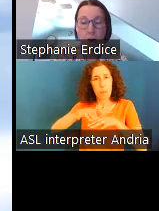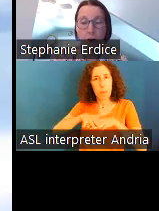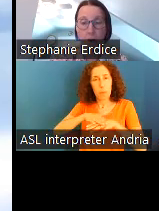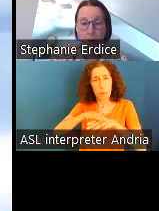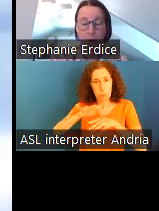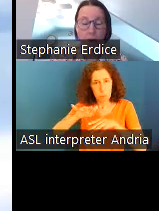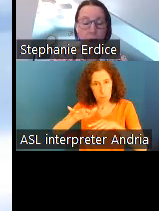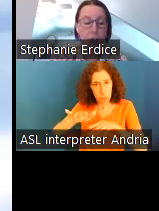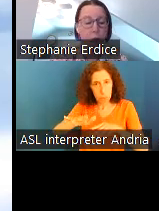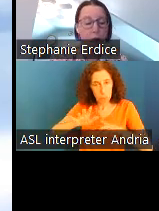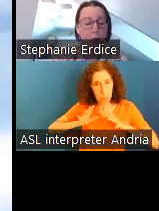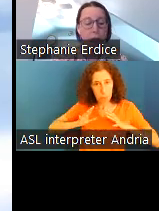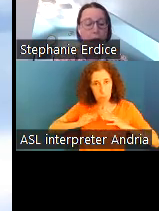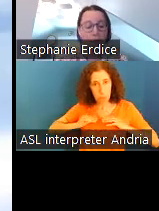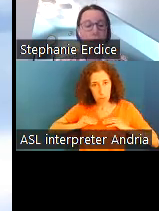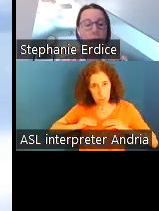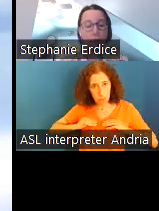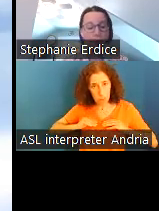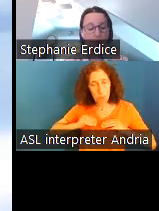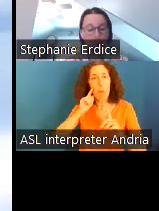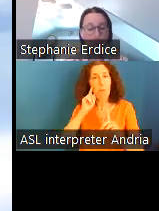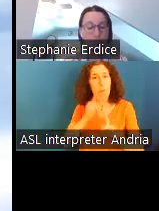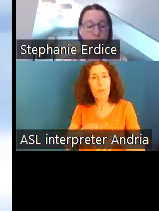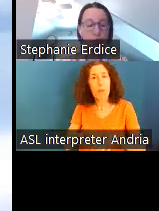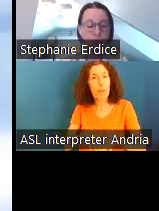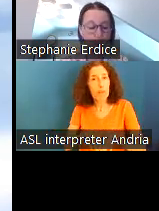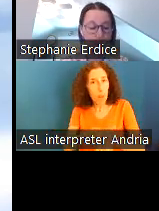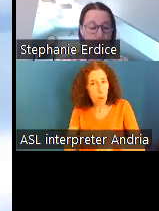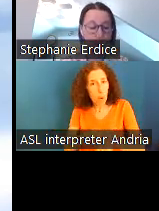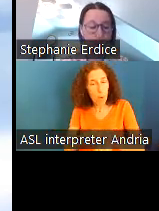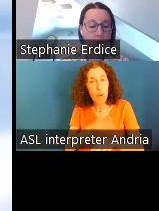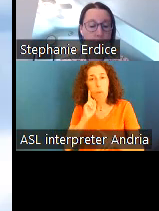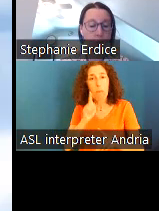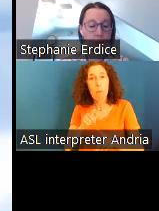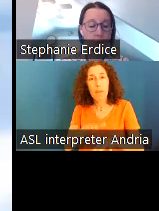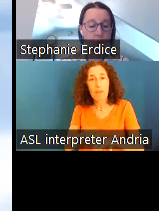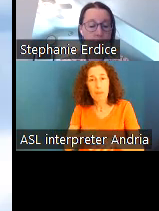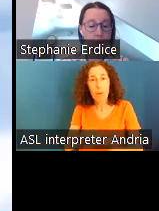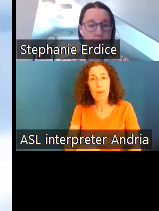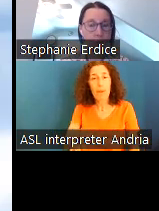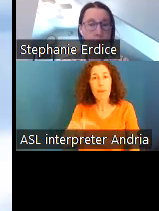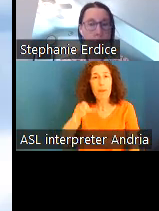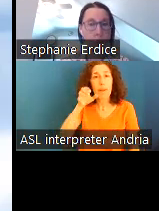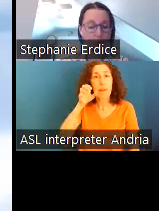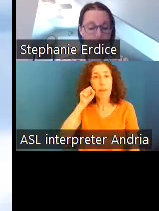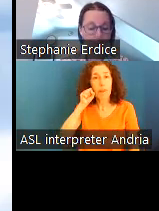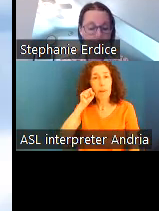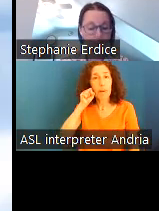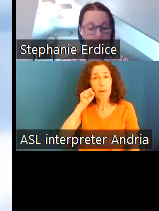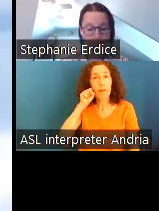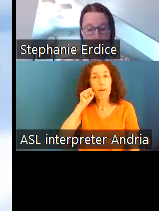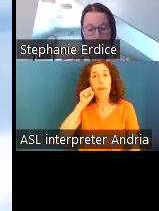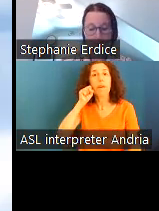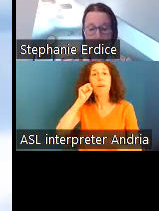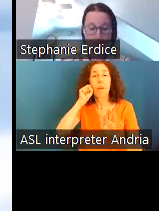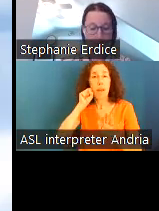one on your own to whatever count feels comfortable to you. Filling your lungs and then